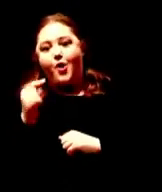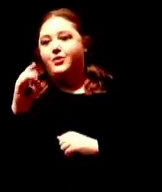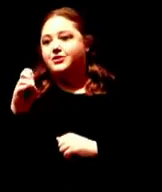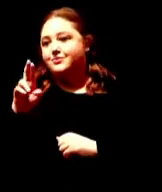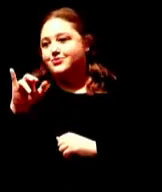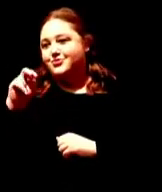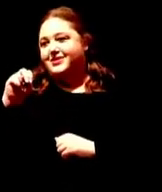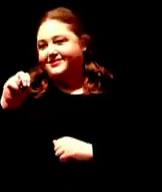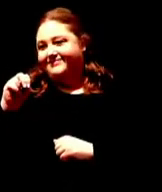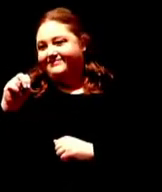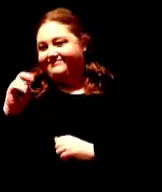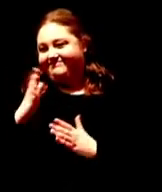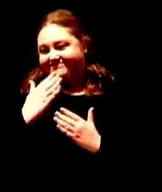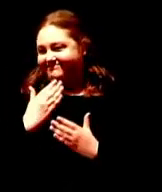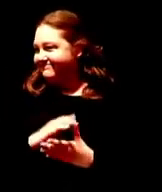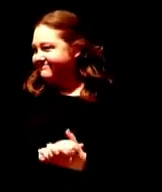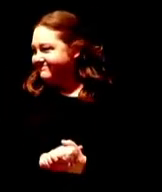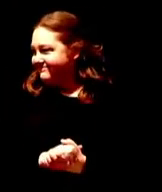Bruin. Thank you.